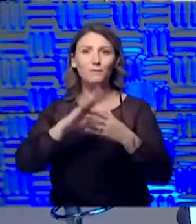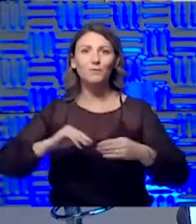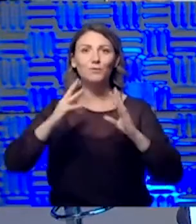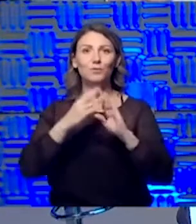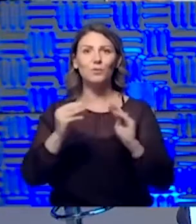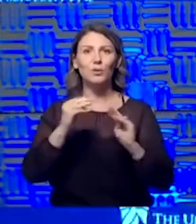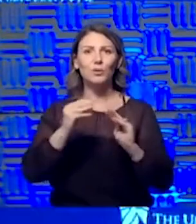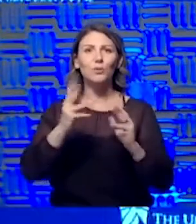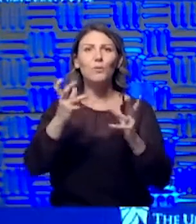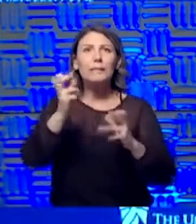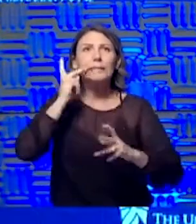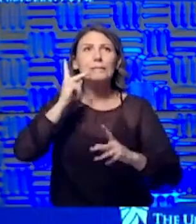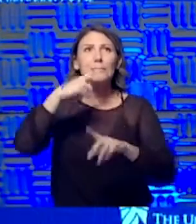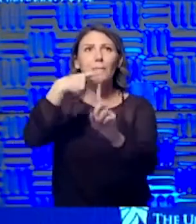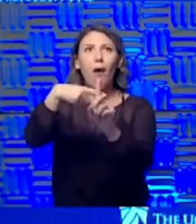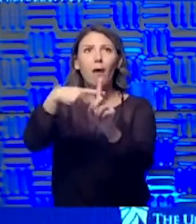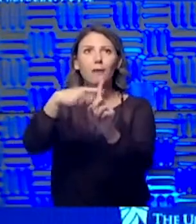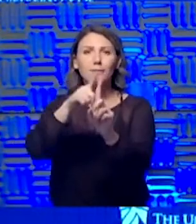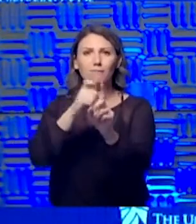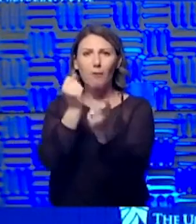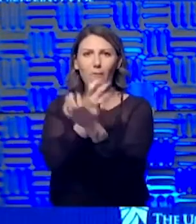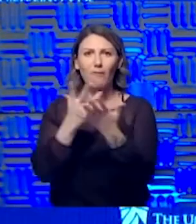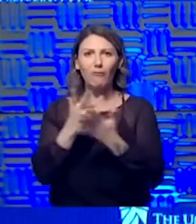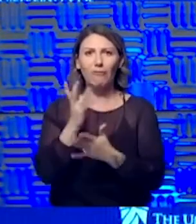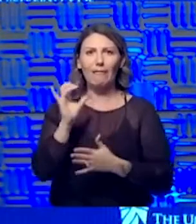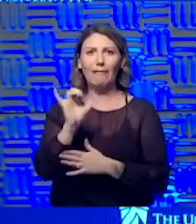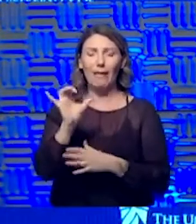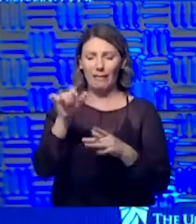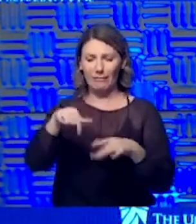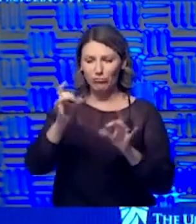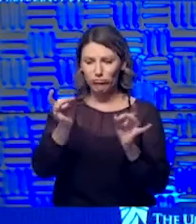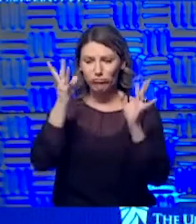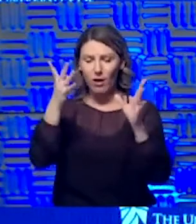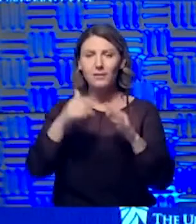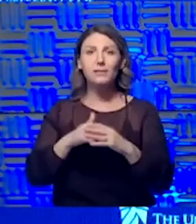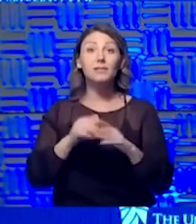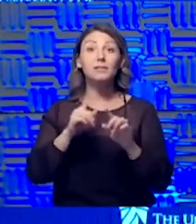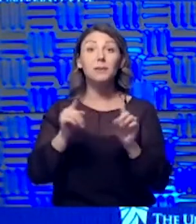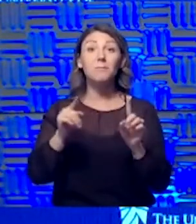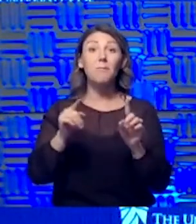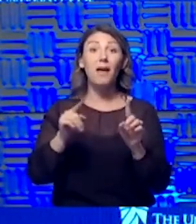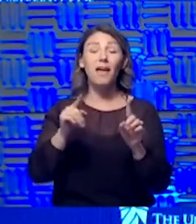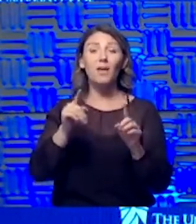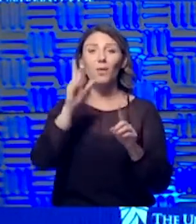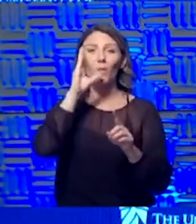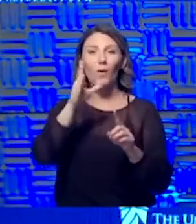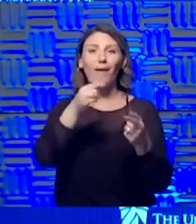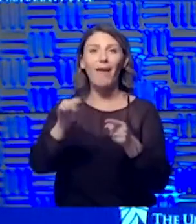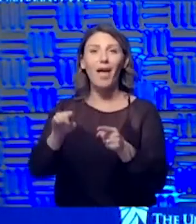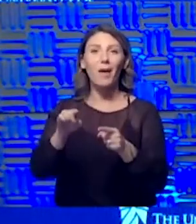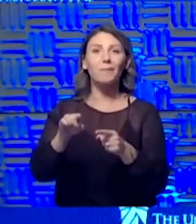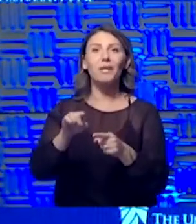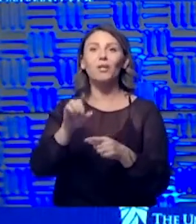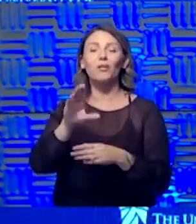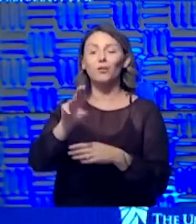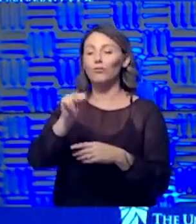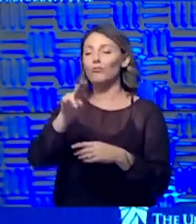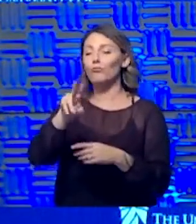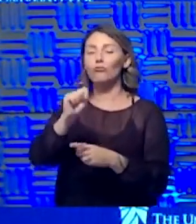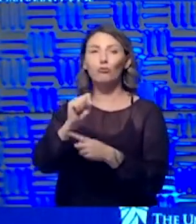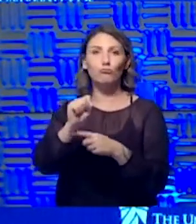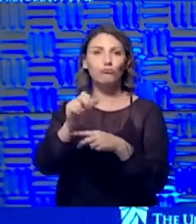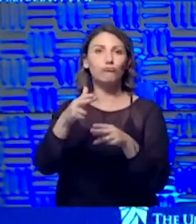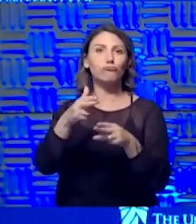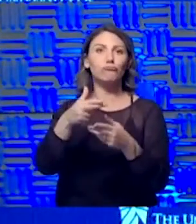crises like this, and really that's it. In fact, Keith Sale will be on our news time brief tomorrow to talk more about making